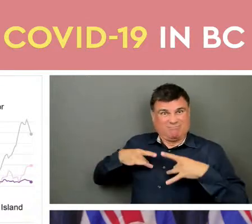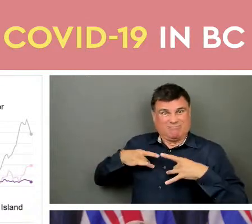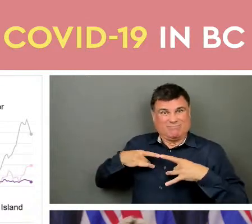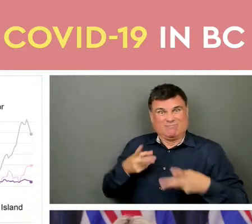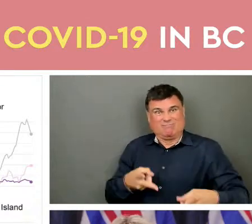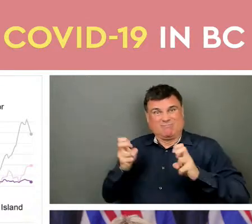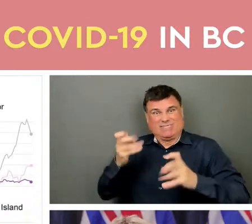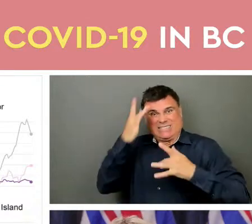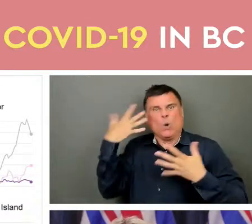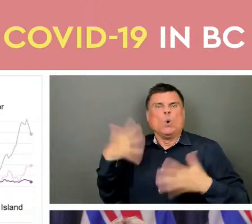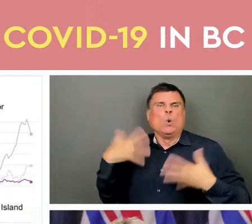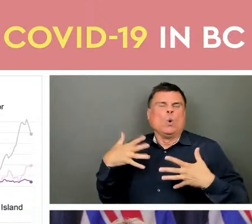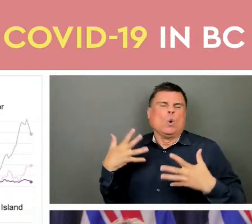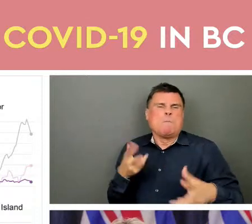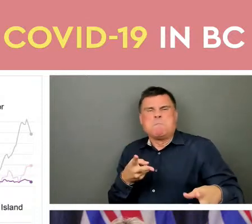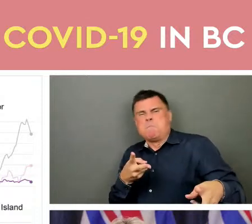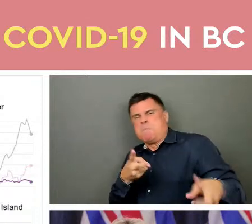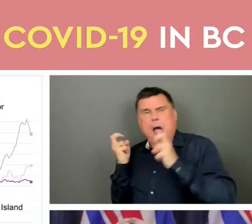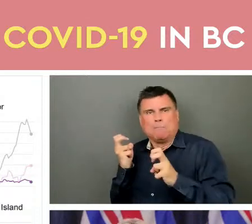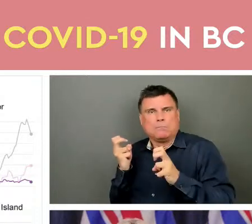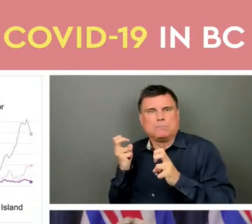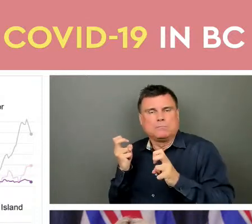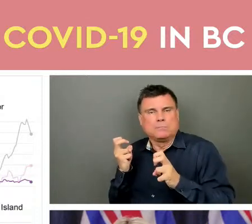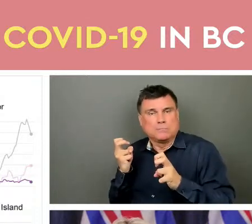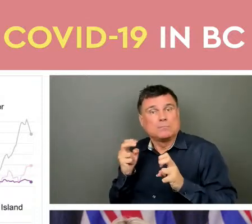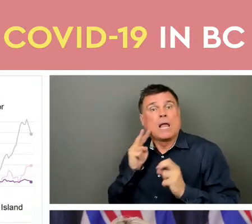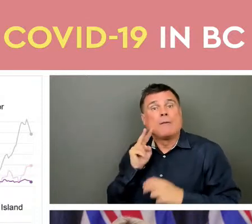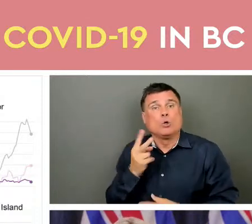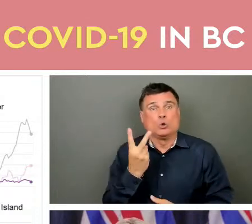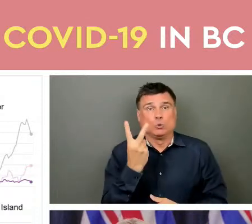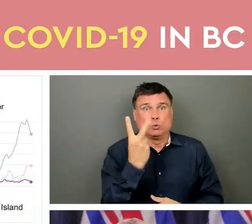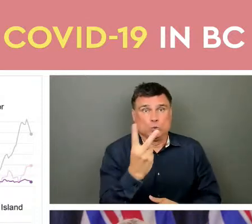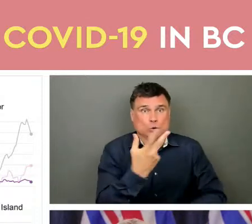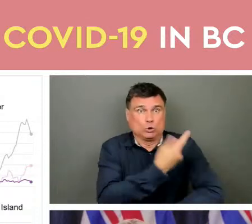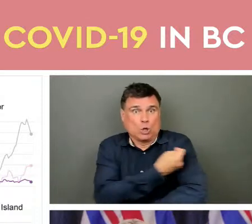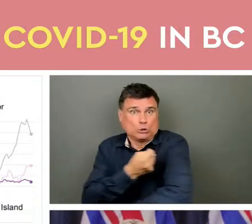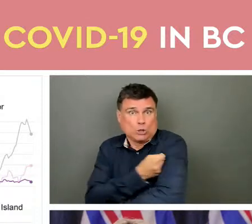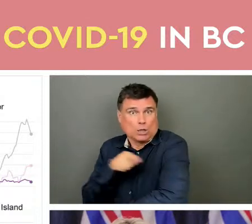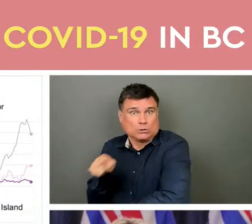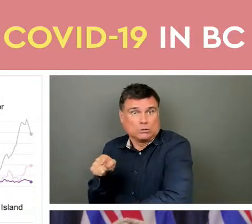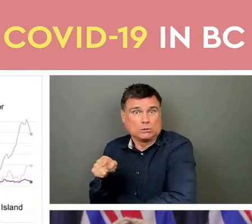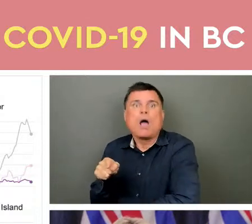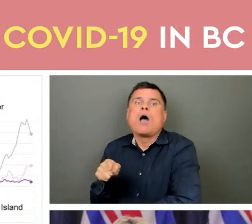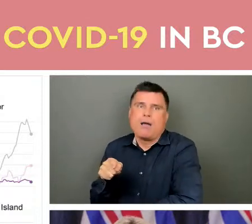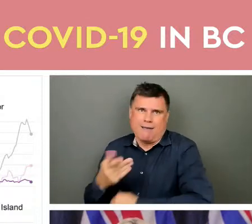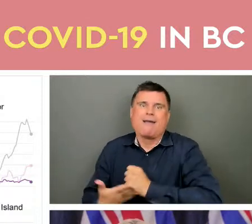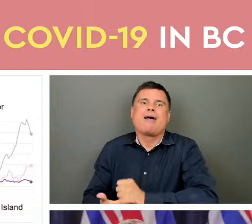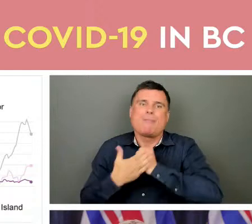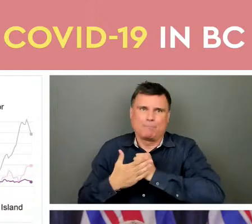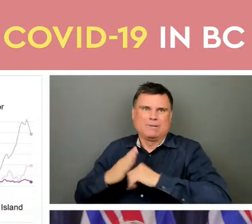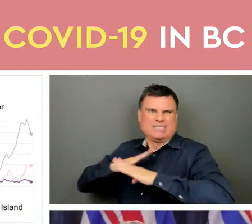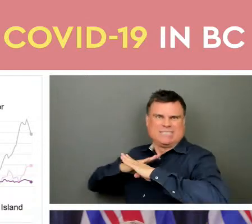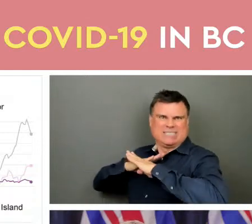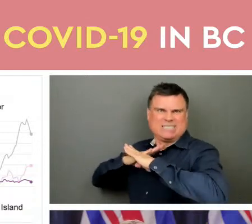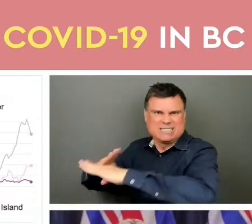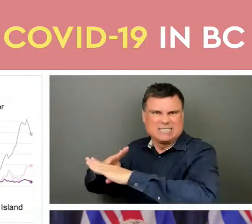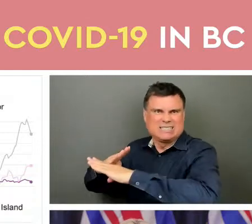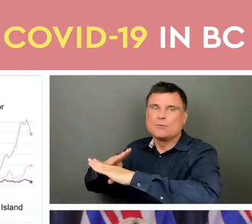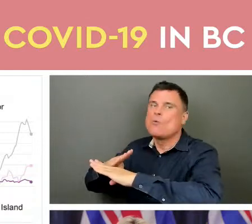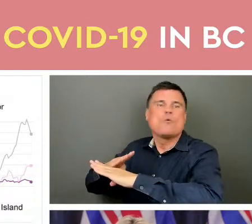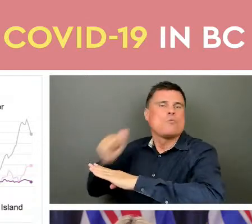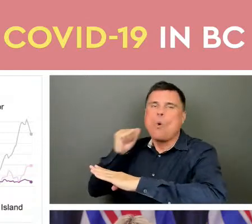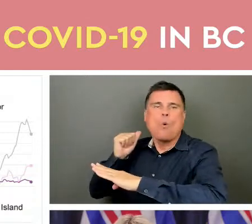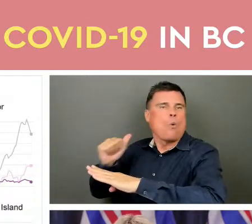see again is that two doses of vaccine are highly protective. So for crude hospitalization rates among